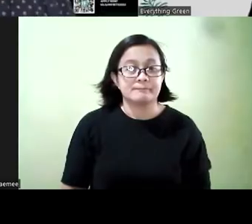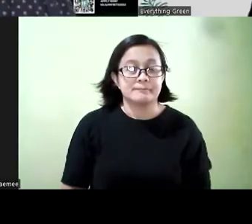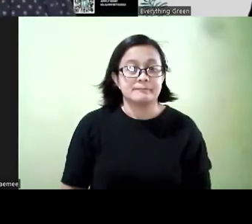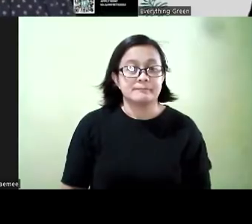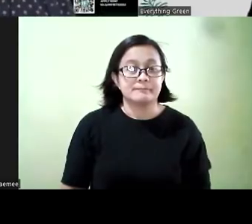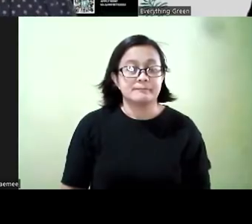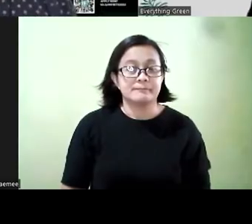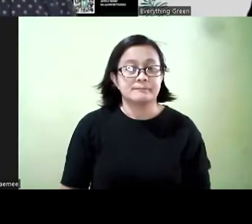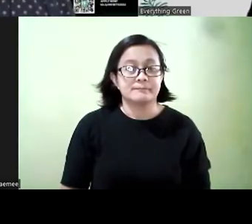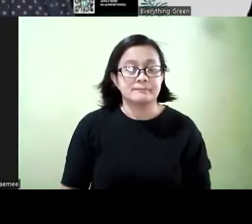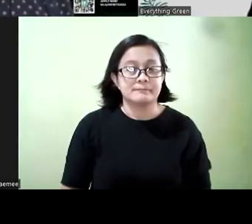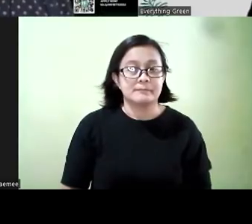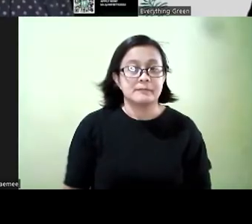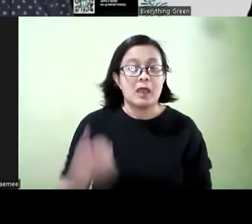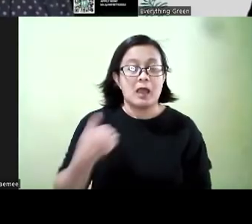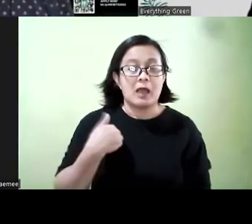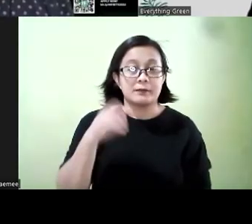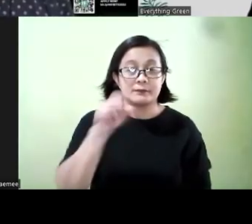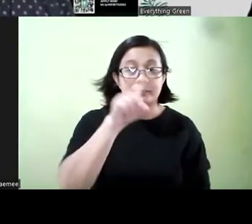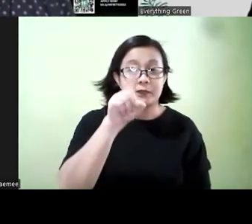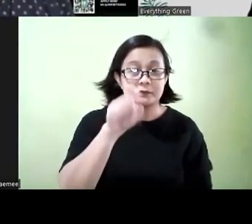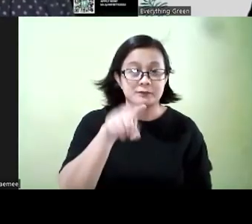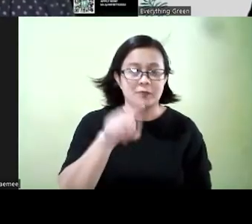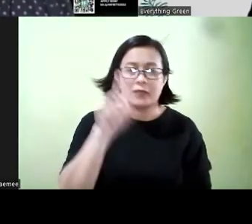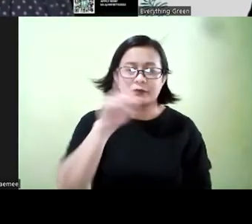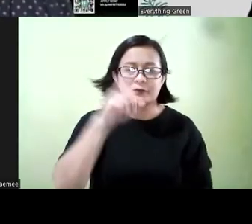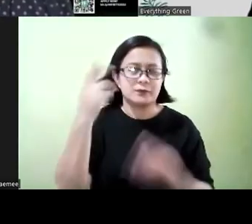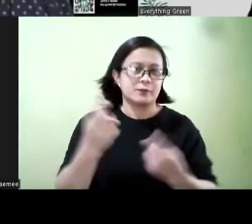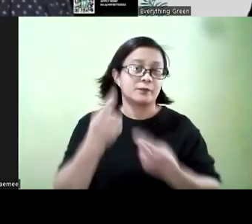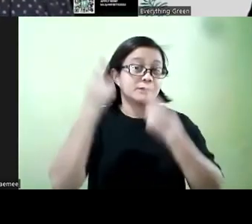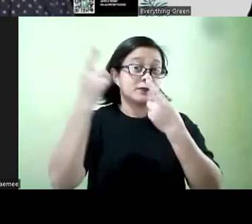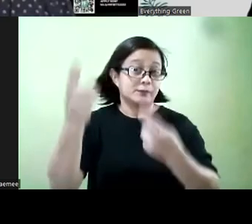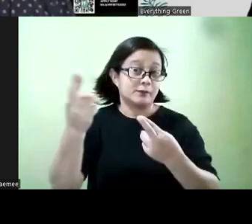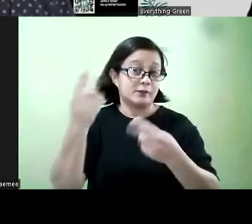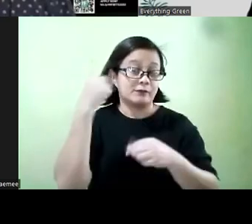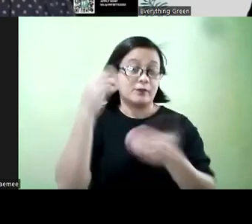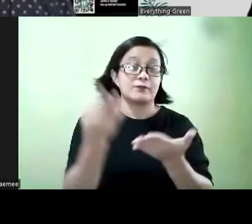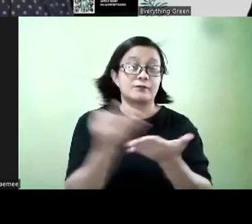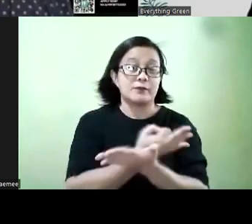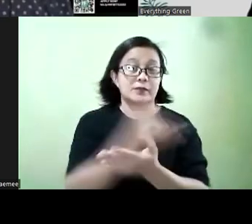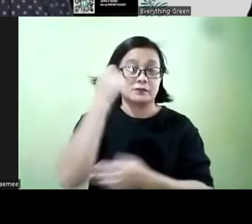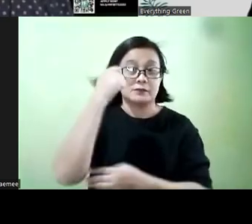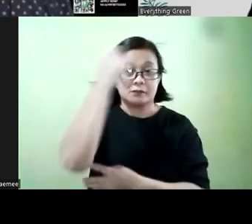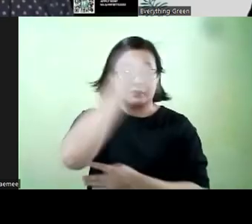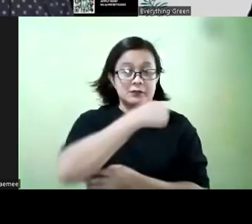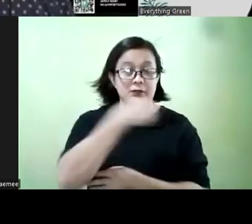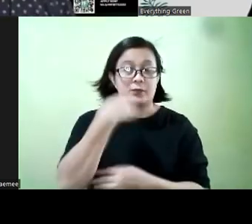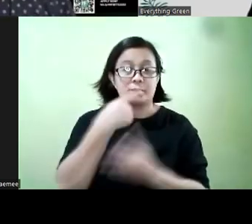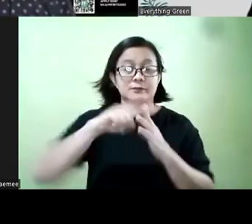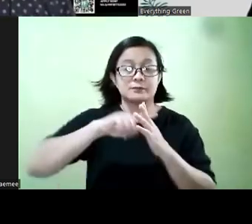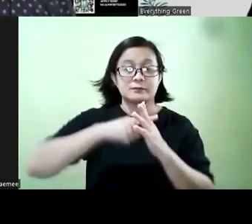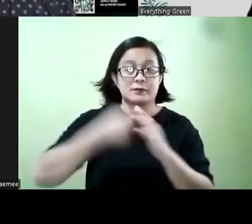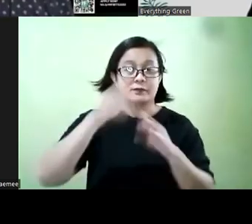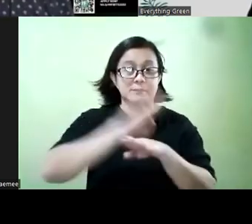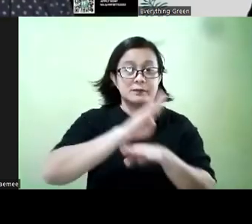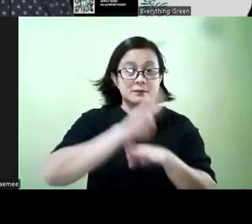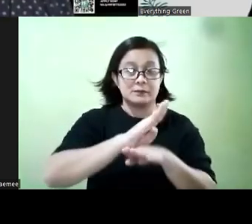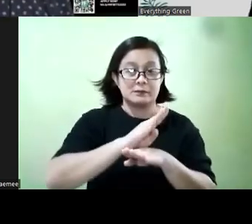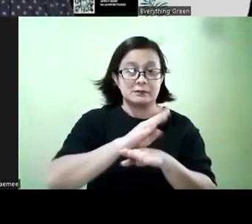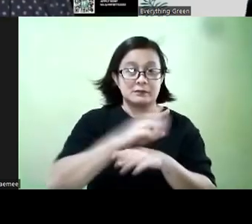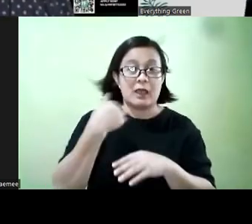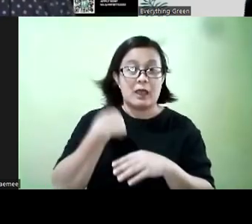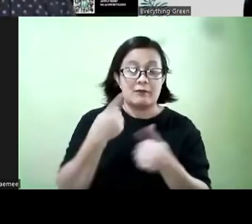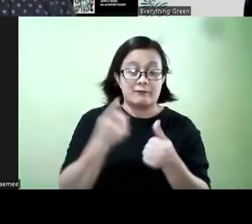Paul. In general, what do you recommend to a fresh grad student who wants to start a business? Should we go for employment